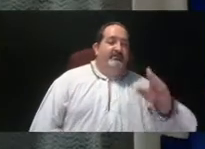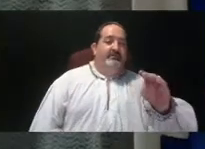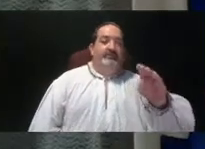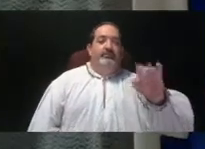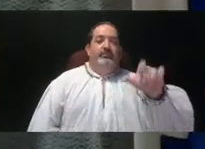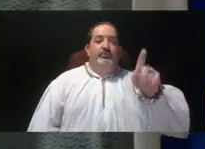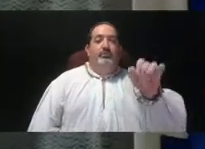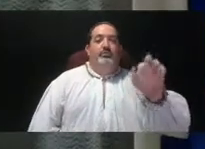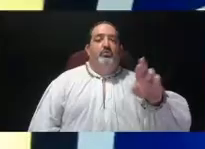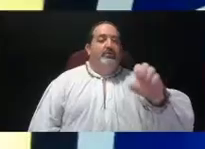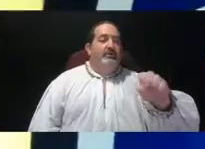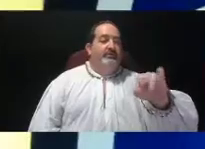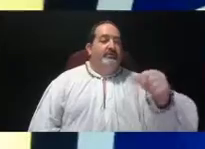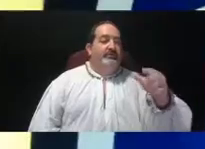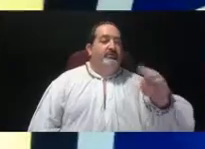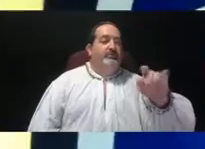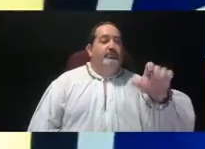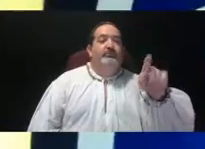coursing research.